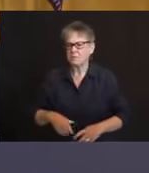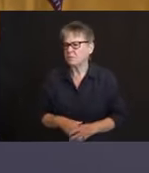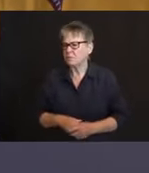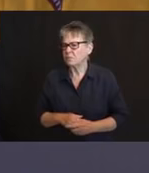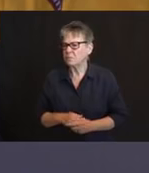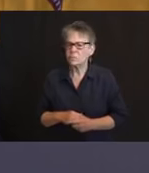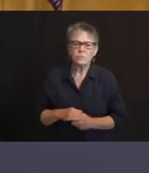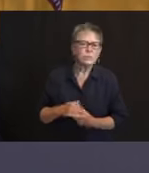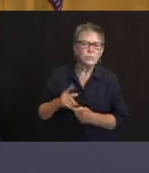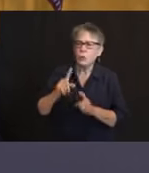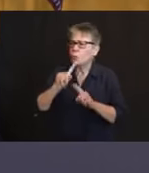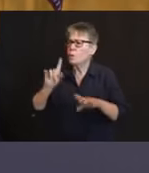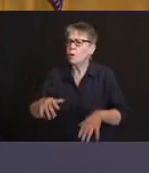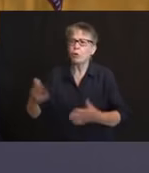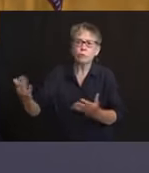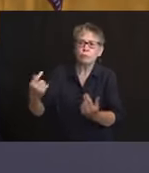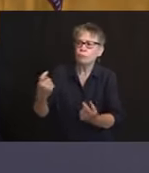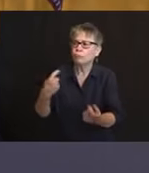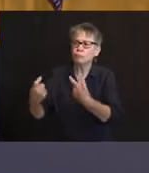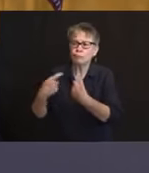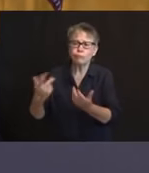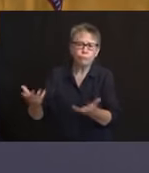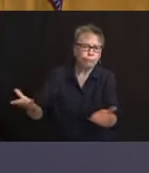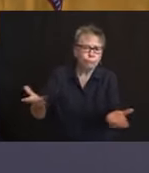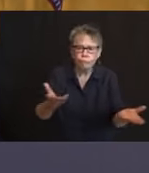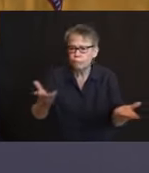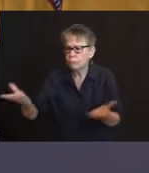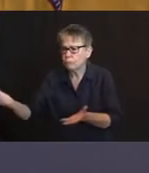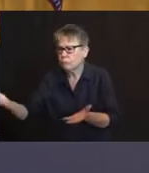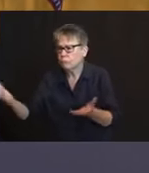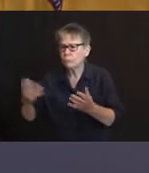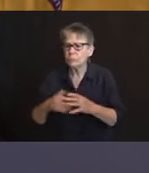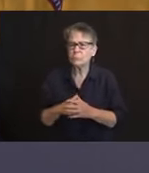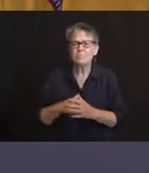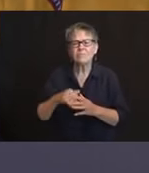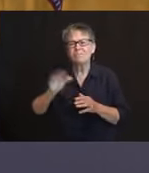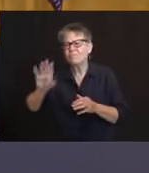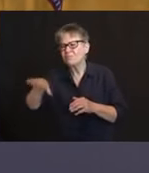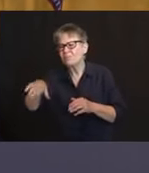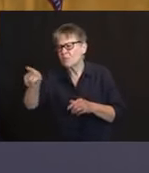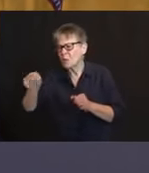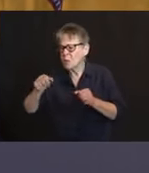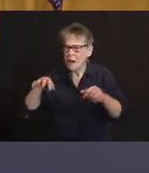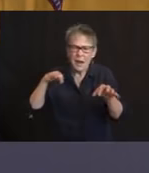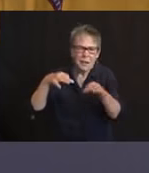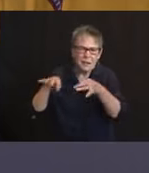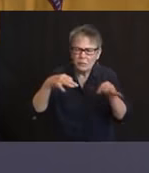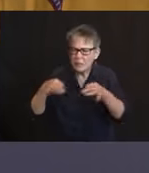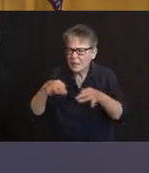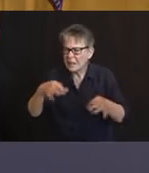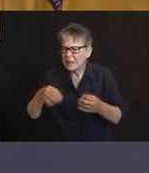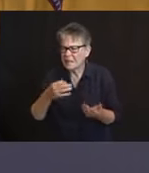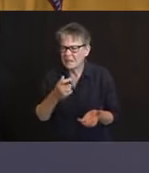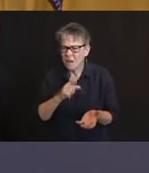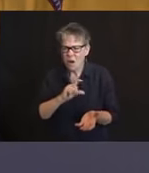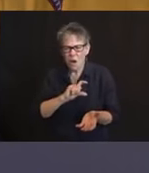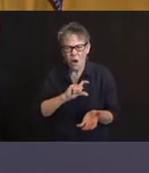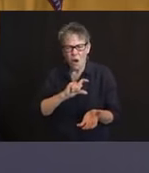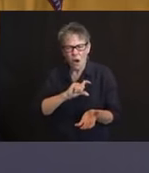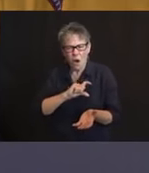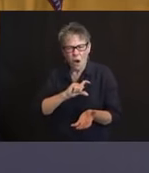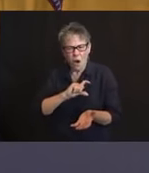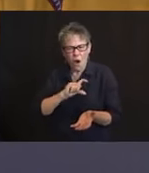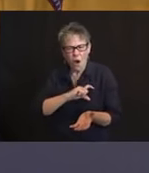afternoon. Could you explain the significance behind publishing the names of officers who have committed disciplinary